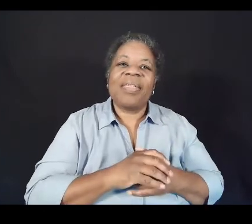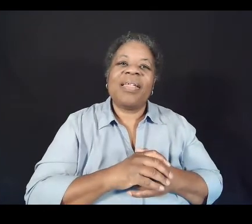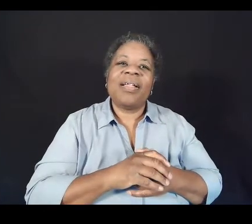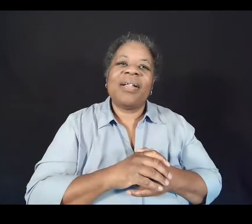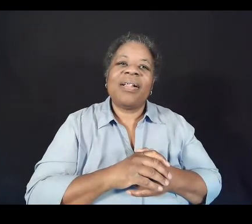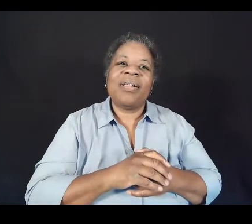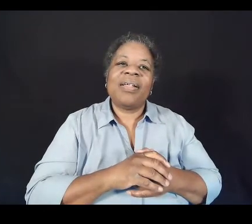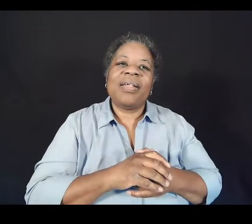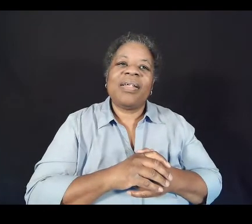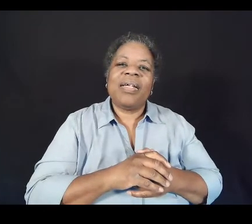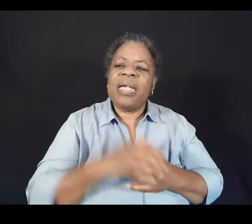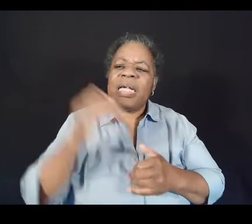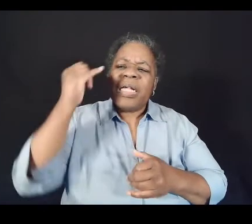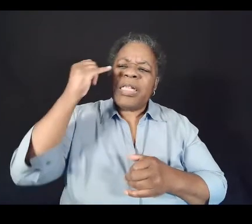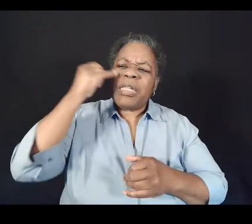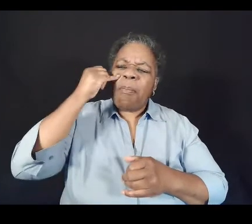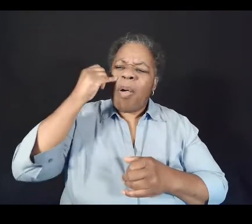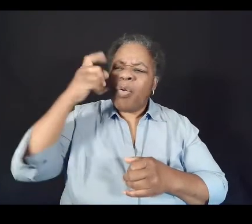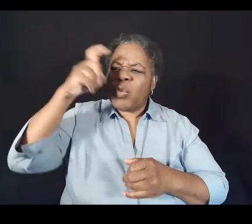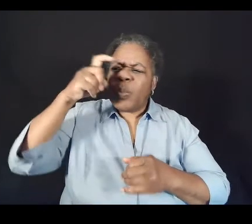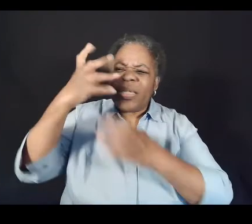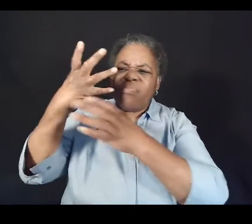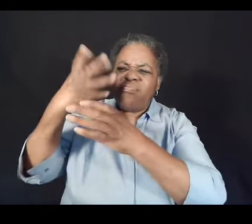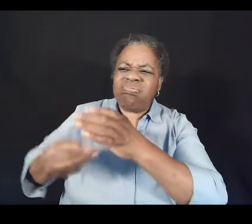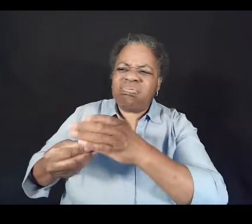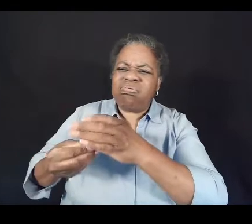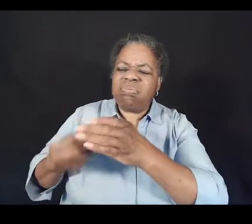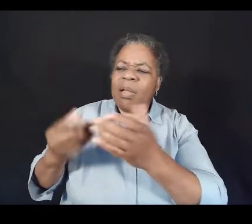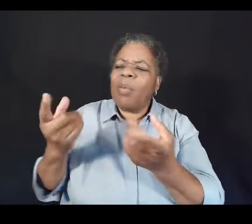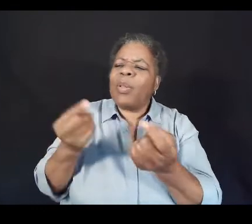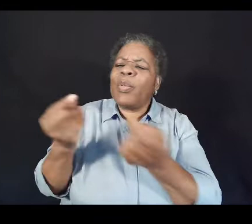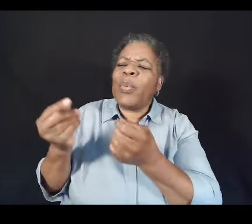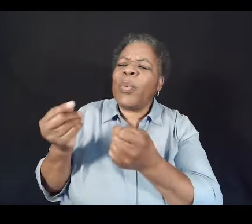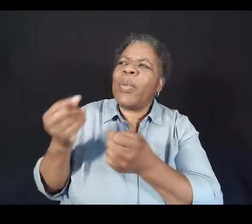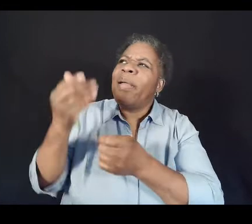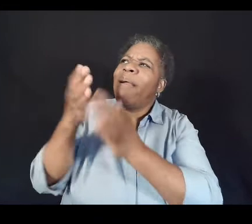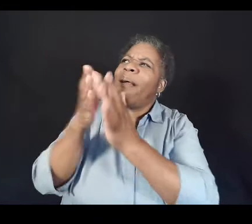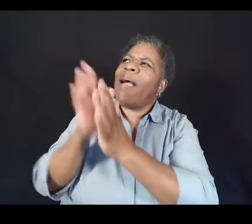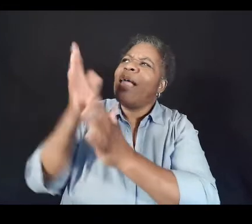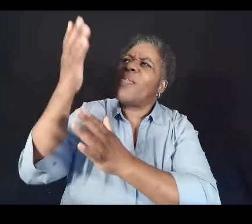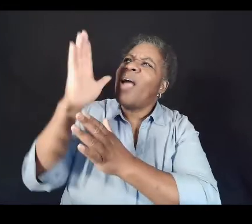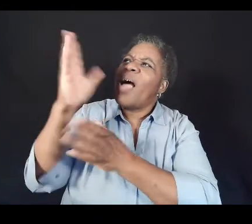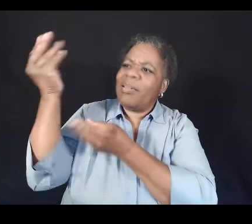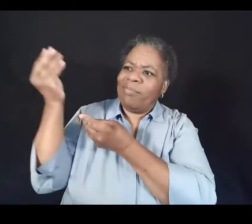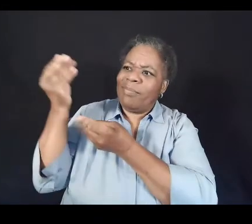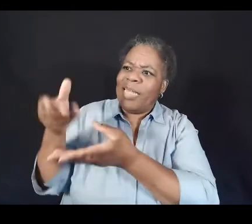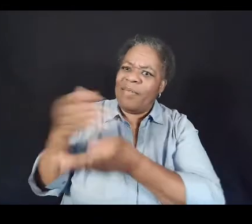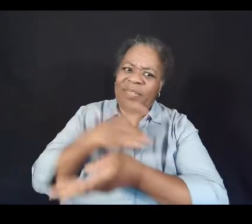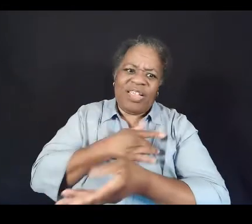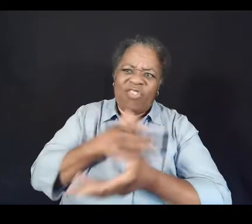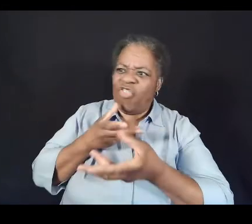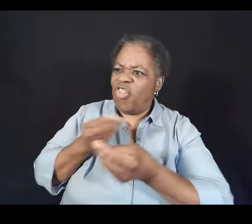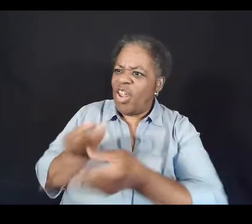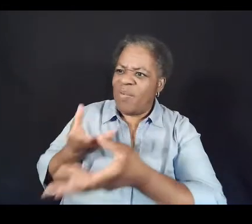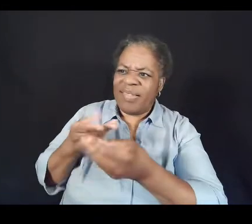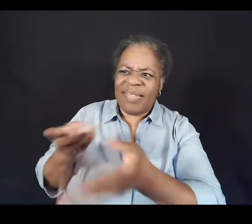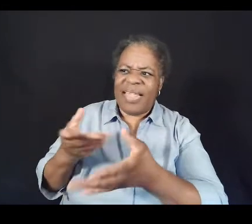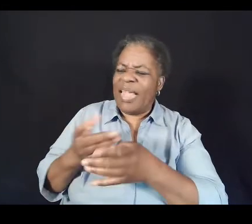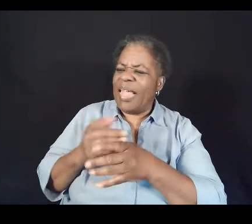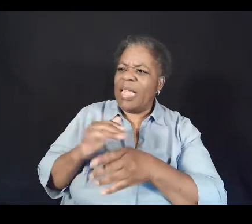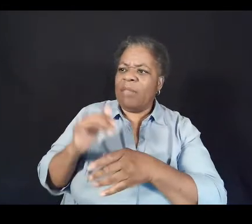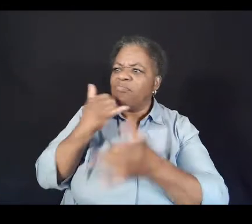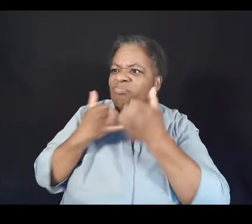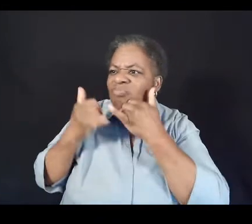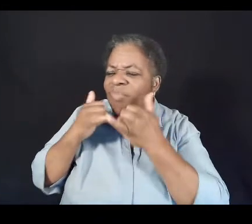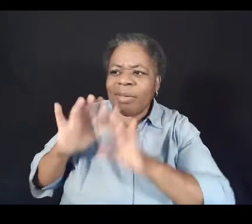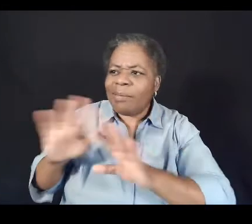If any of you lacks wisdom, you should ask God, who gives generously to all without finding fault, and it will be given to you.